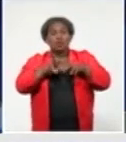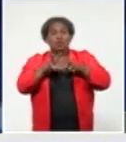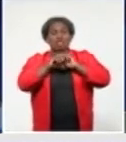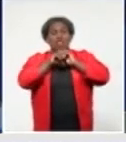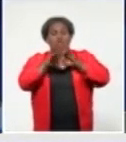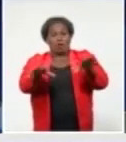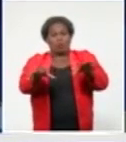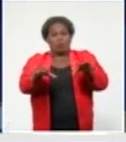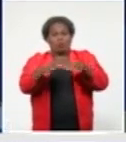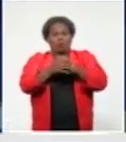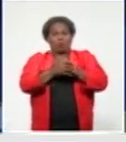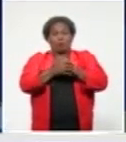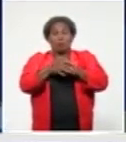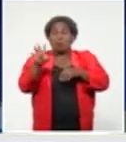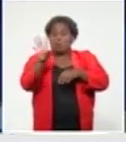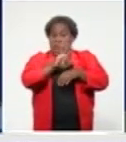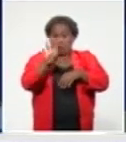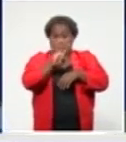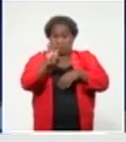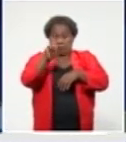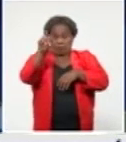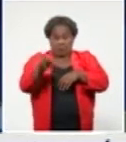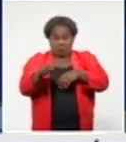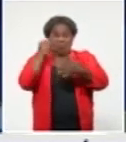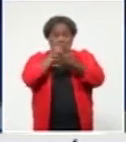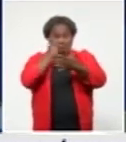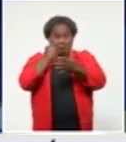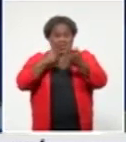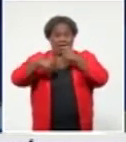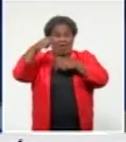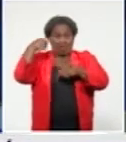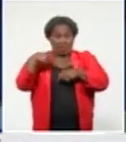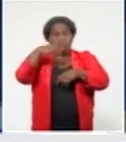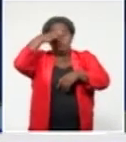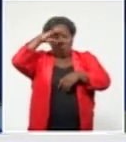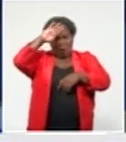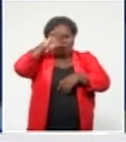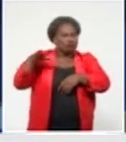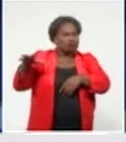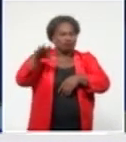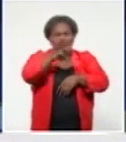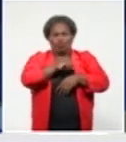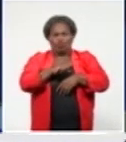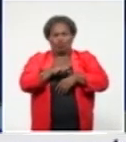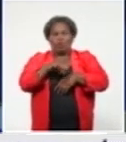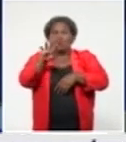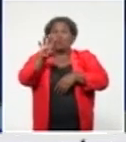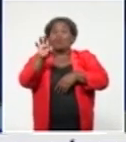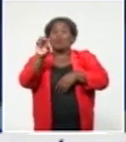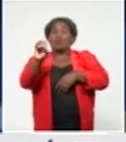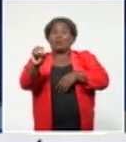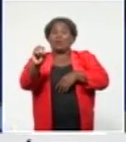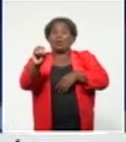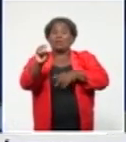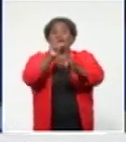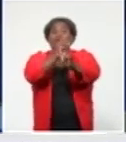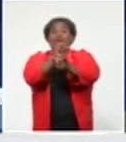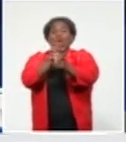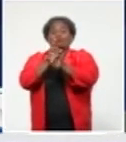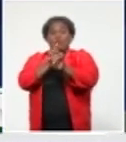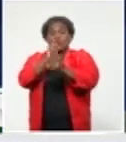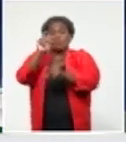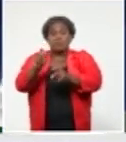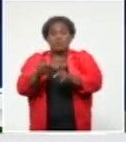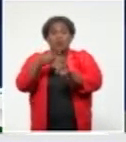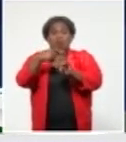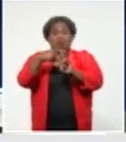diagnosed yesterday reported their source of infection abroad, so the cumulative of 318 people remains unchanged.